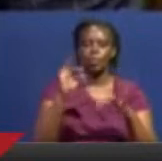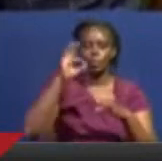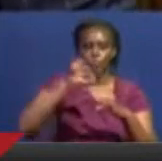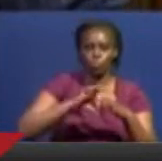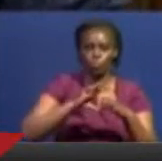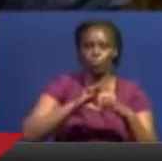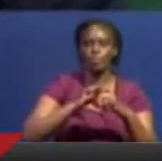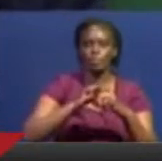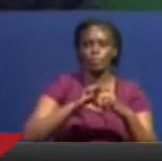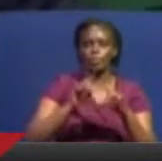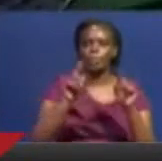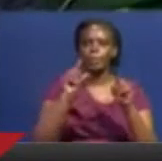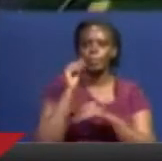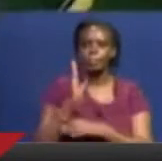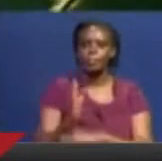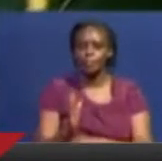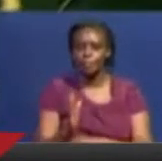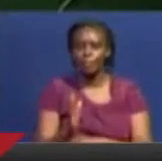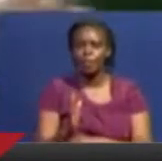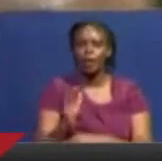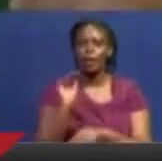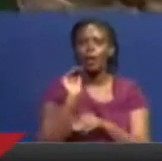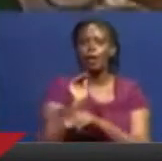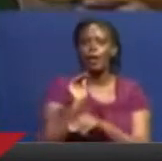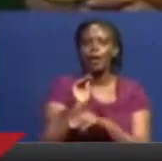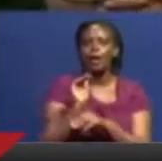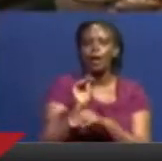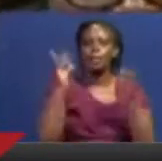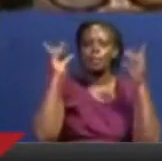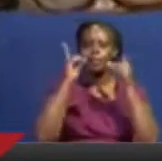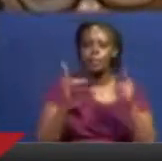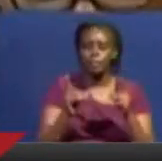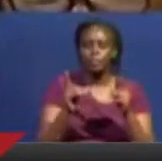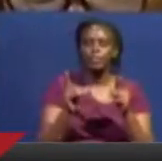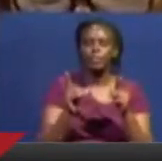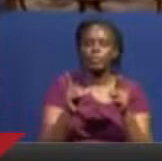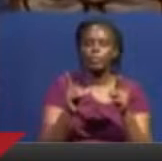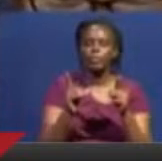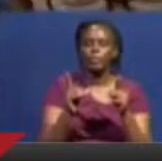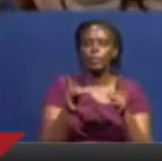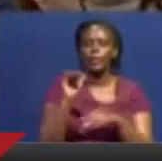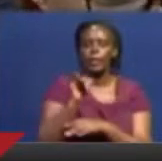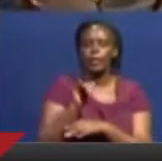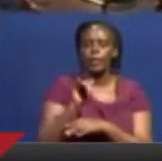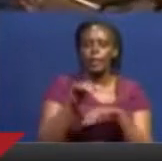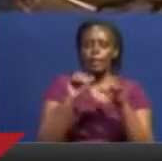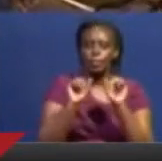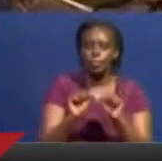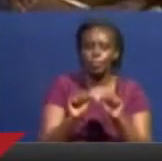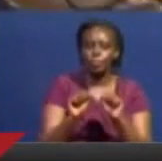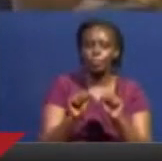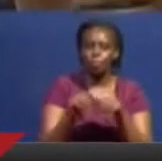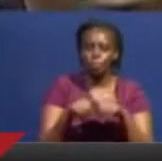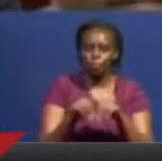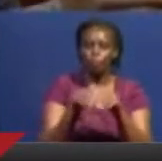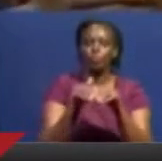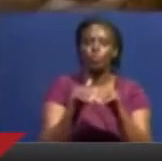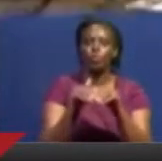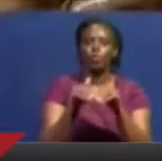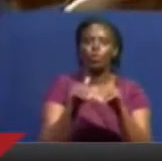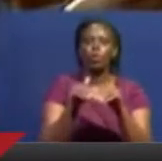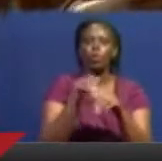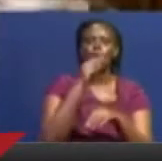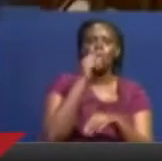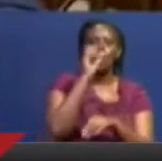vote electronically, but Mr. Speaker, we seek your ruling and indulgence so that we can go by